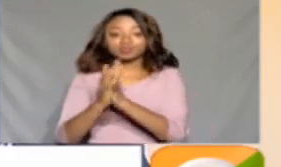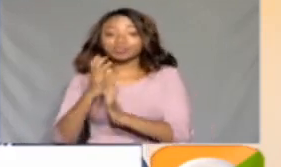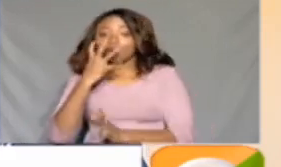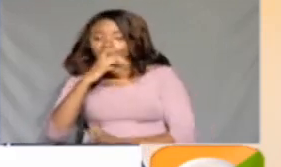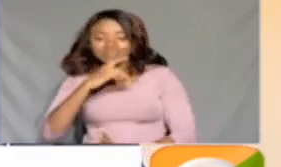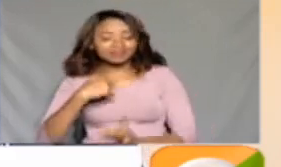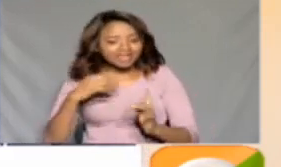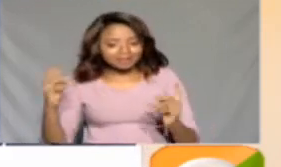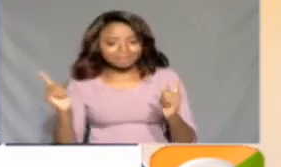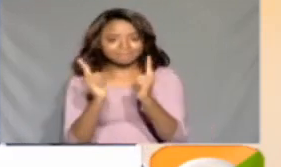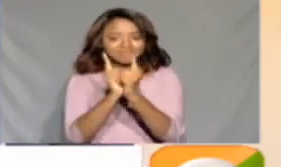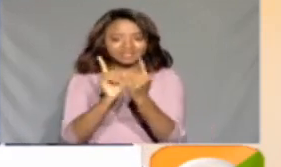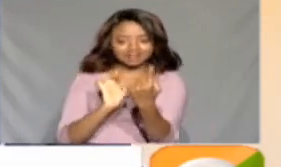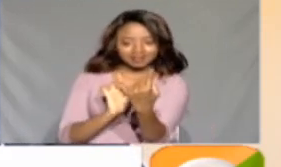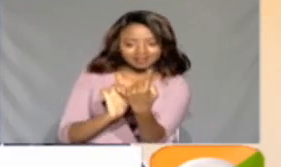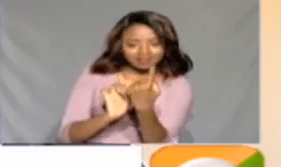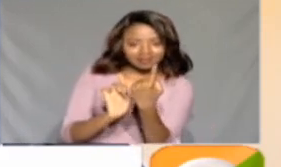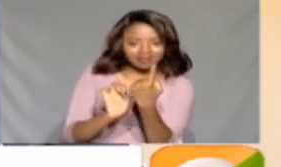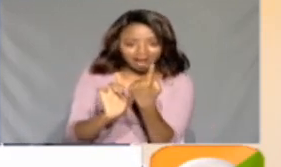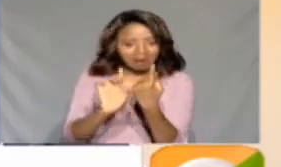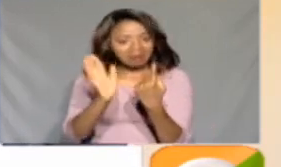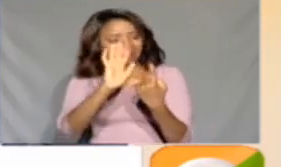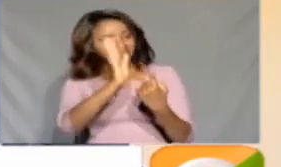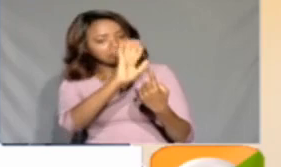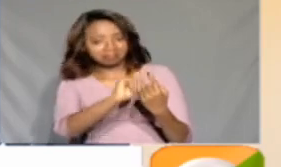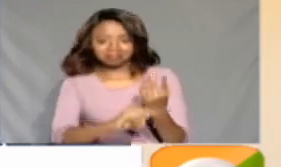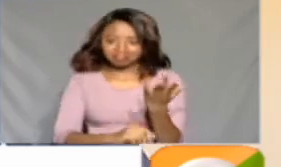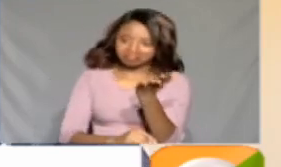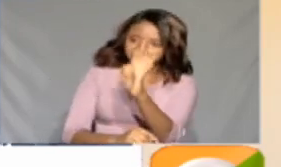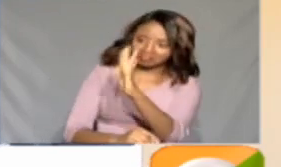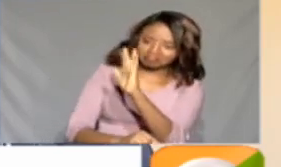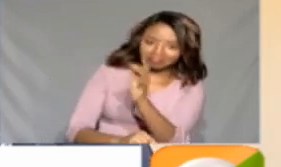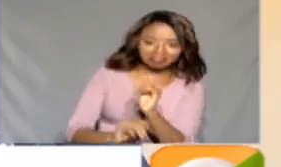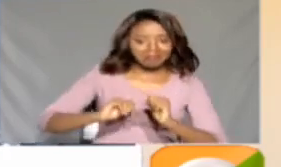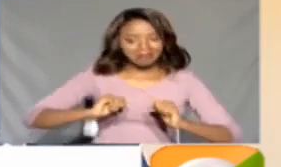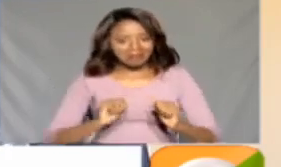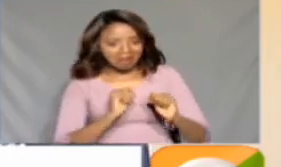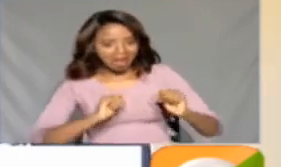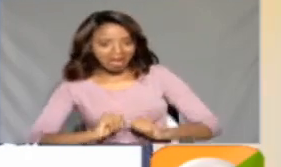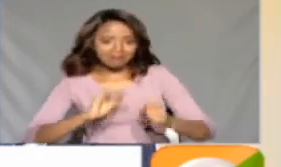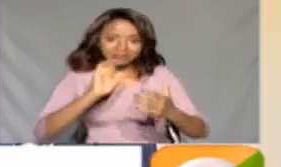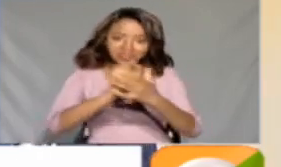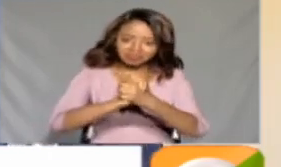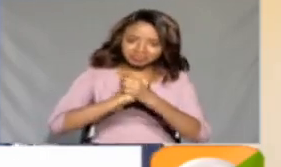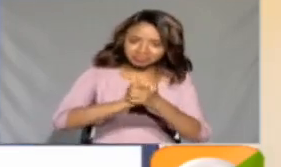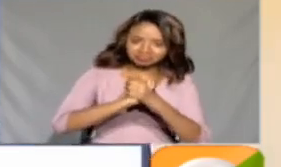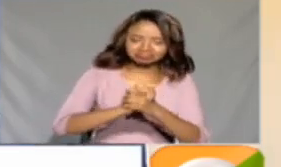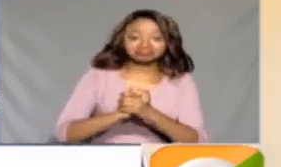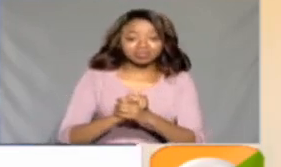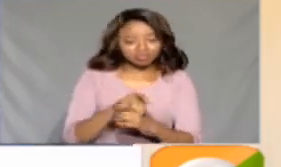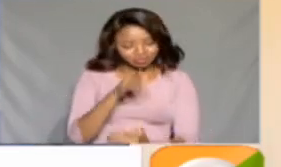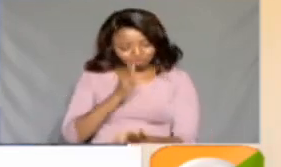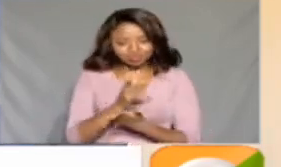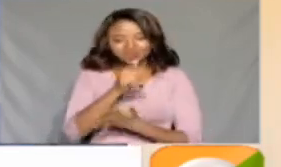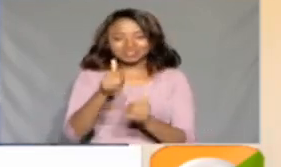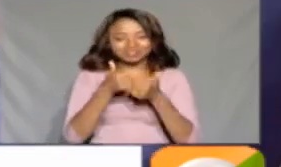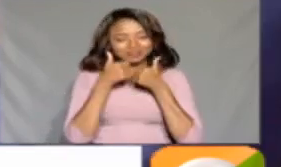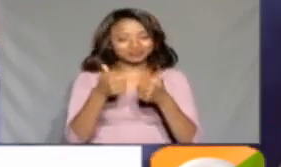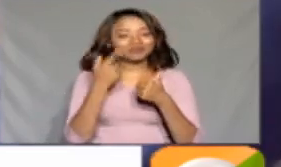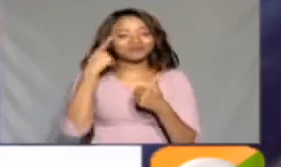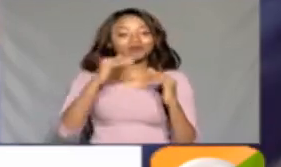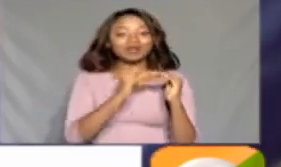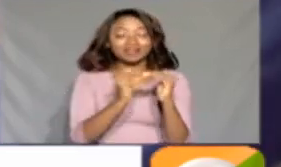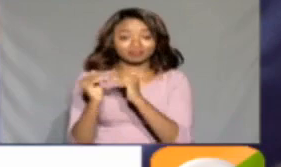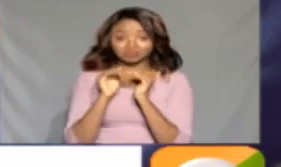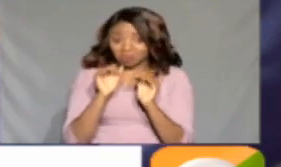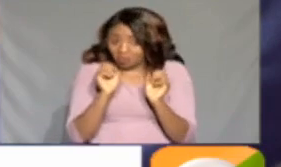and they are laughing at each other, they're playing with each other, and they're accepting each other. I think that's a positive thing for democracy in this country. All right, and we'll see